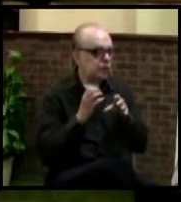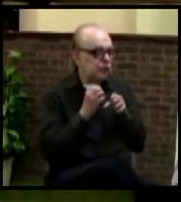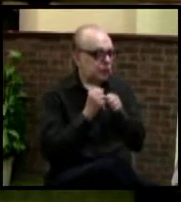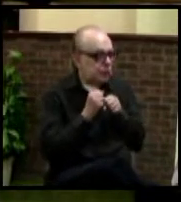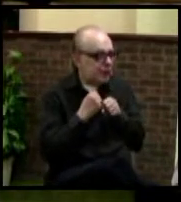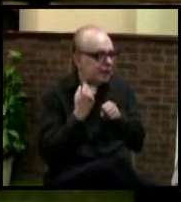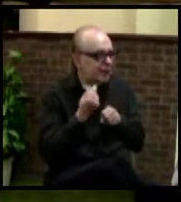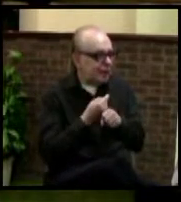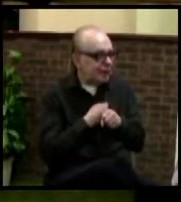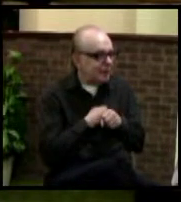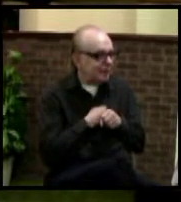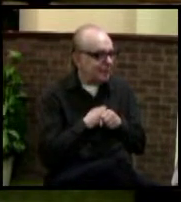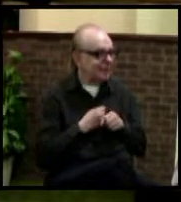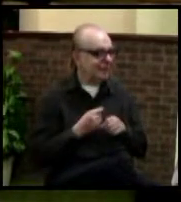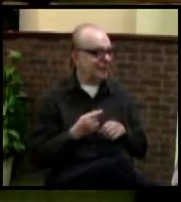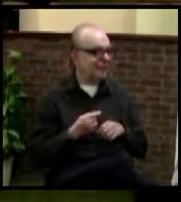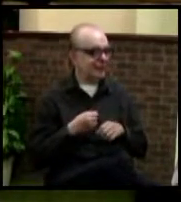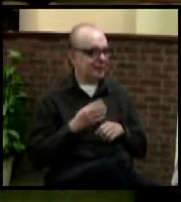us